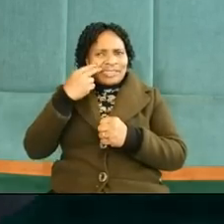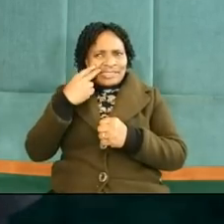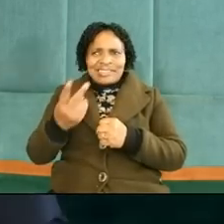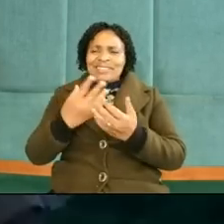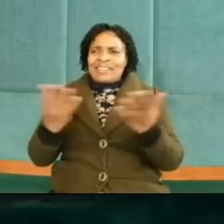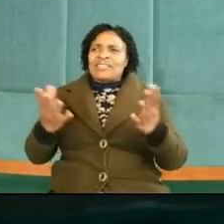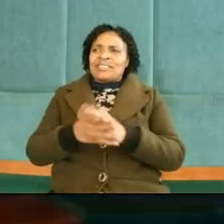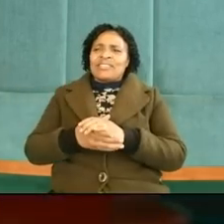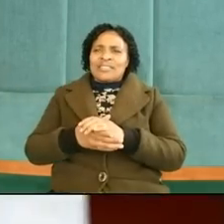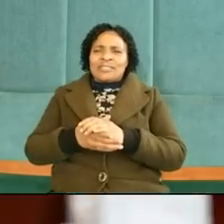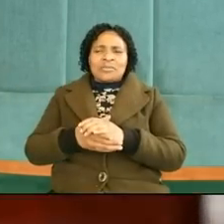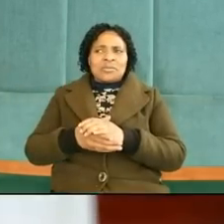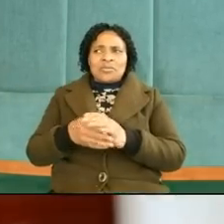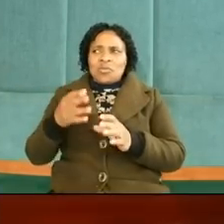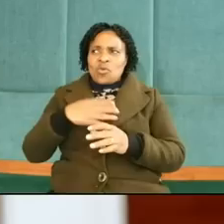Here's what is amazing. Huh.